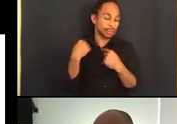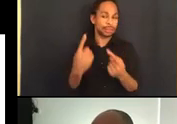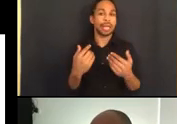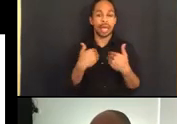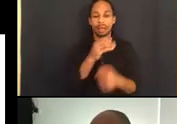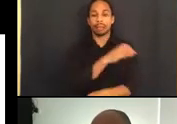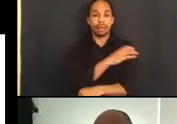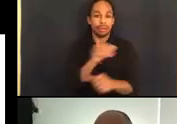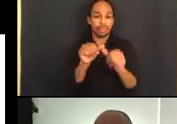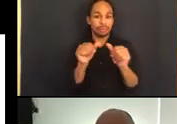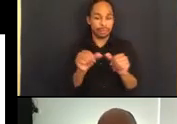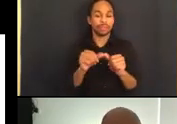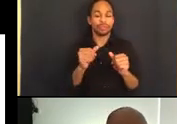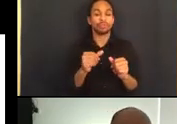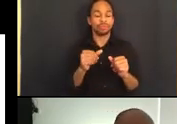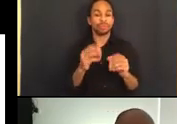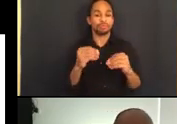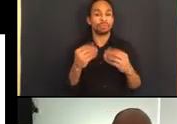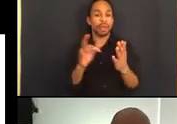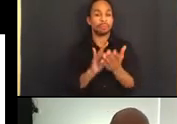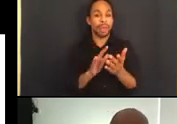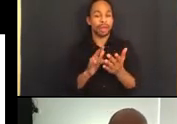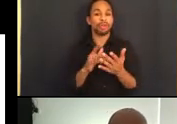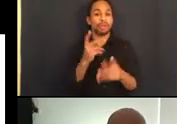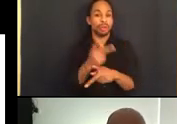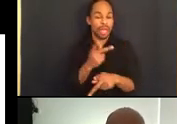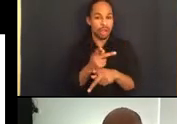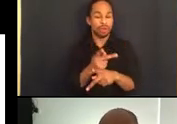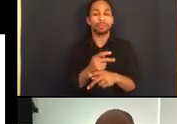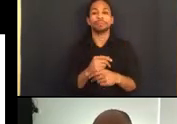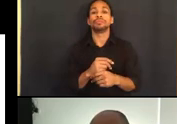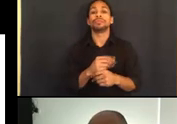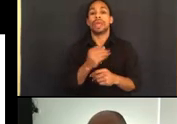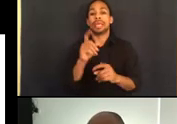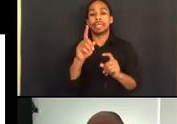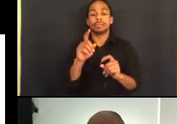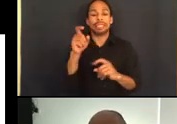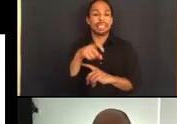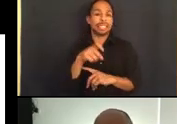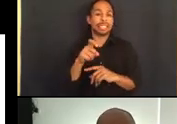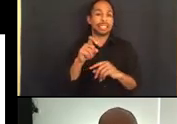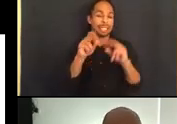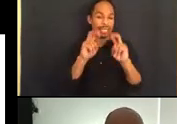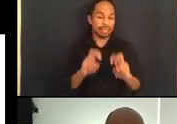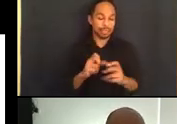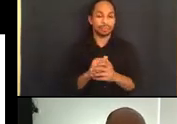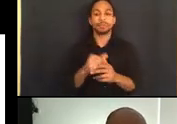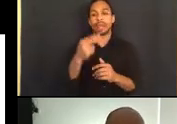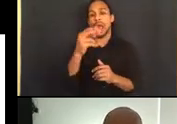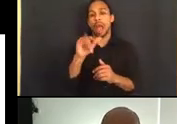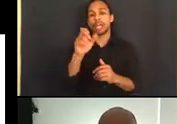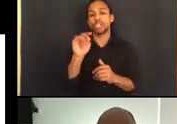to shelters to provide medical care, conducting needs assessments, and now during this time, distributing masks, hygiene kits,